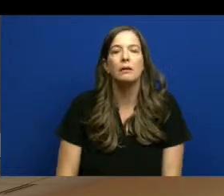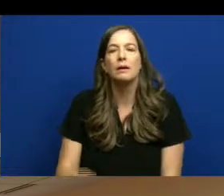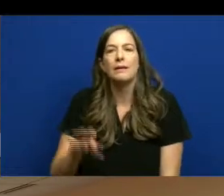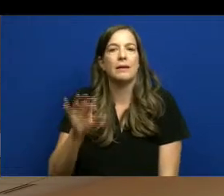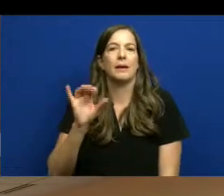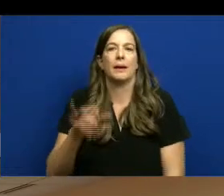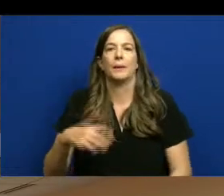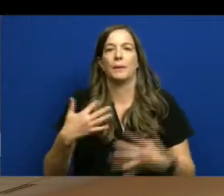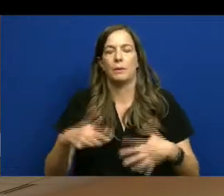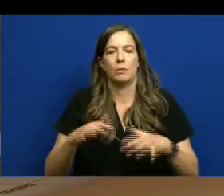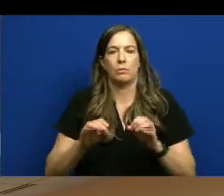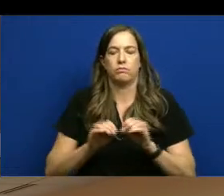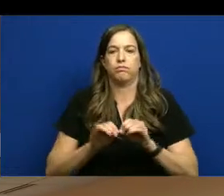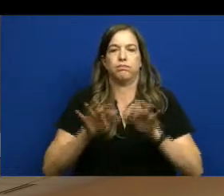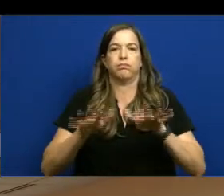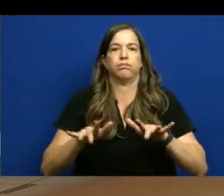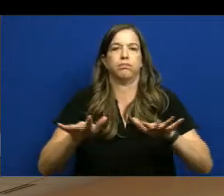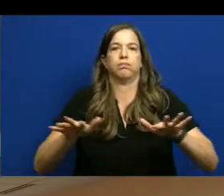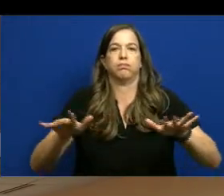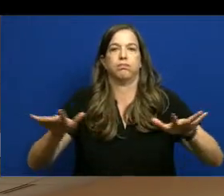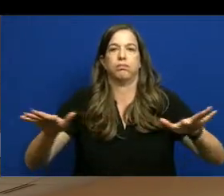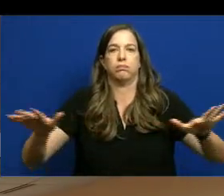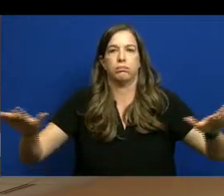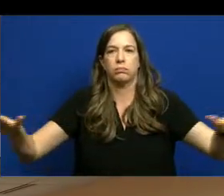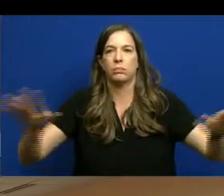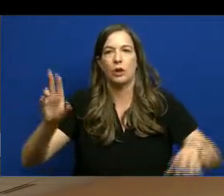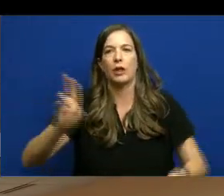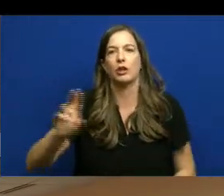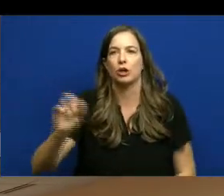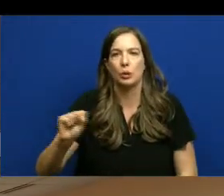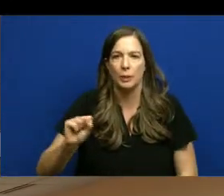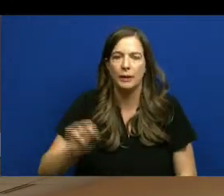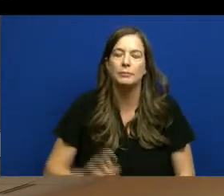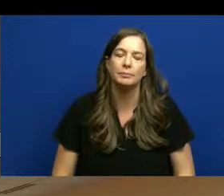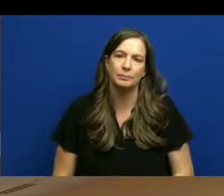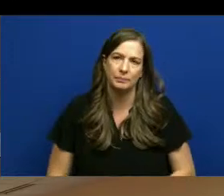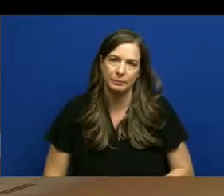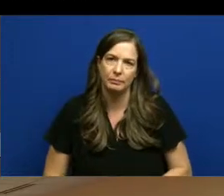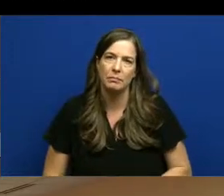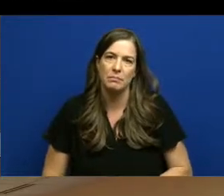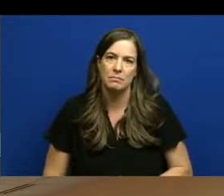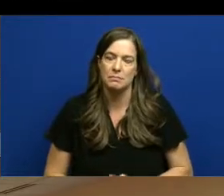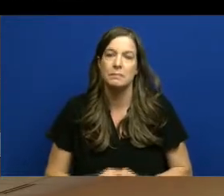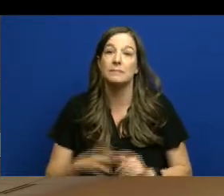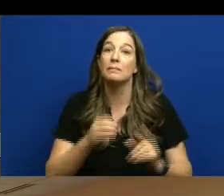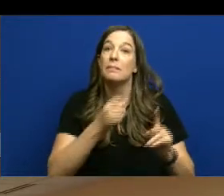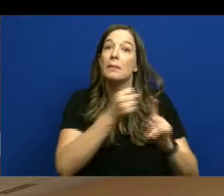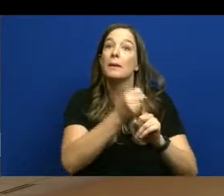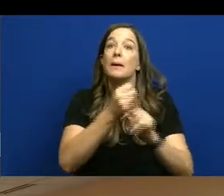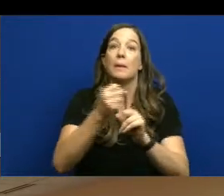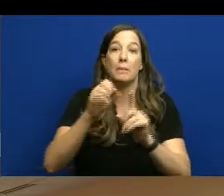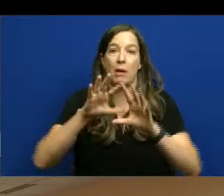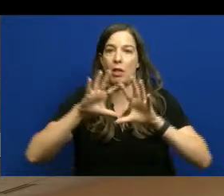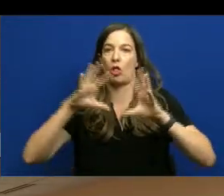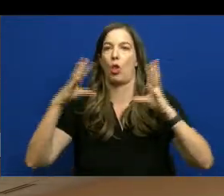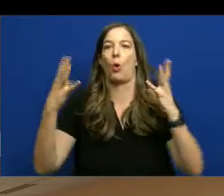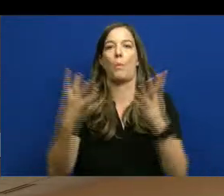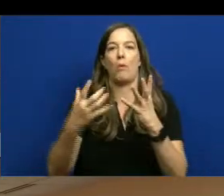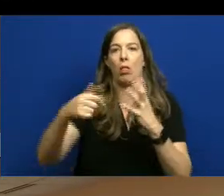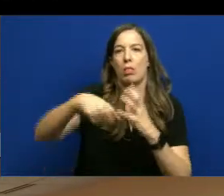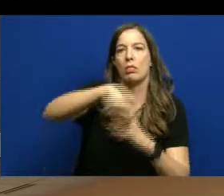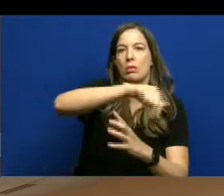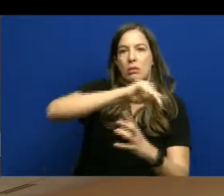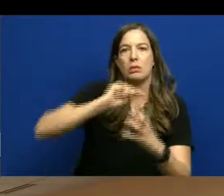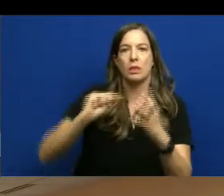That really sent a ripple effect across the United States and to other countries as well.